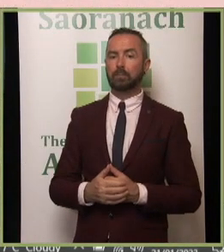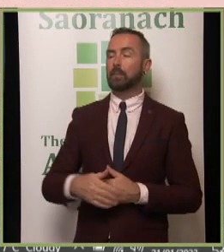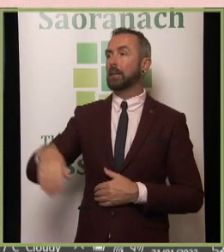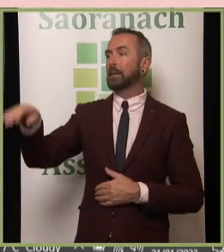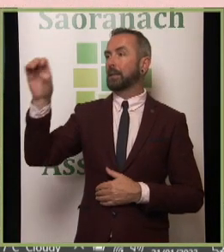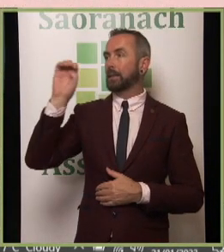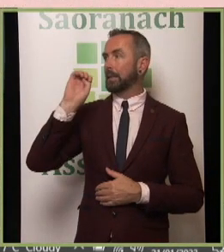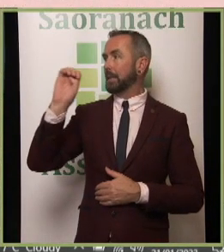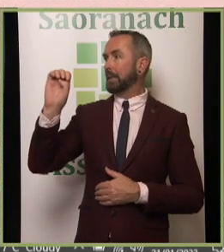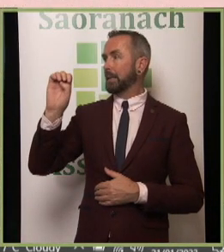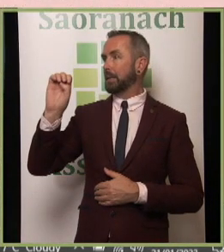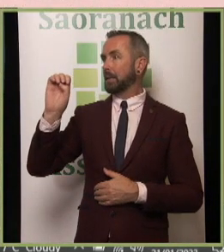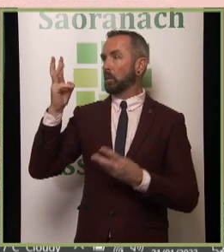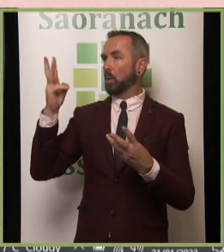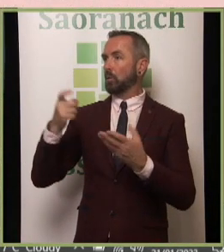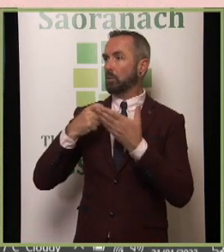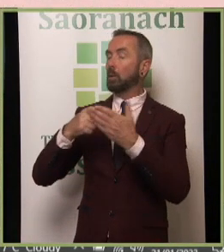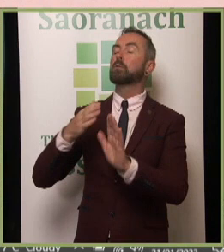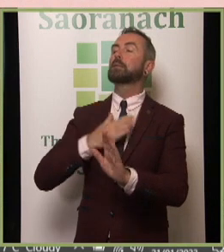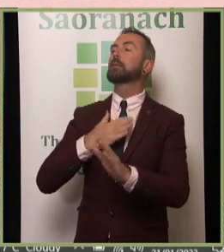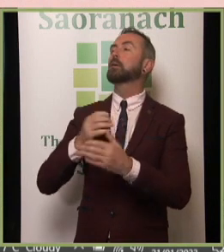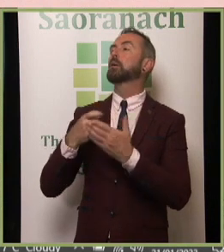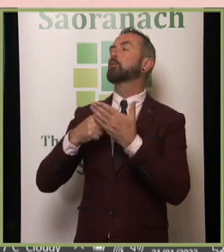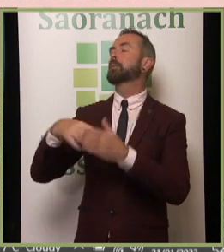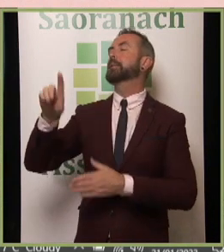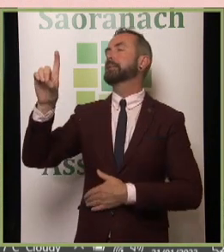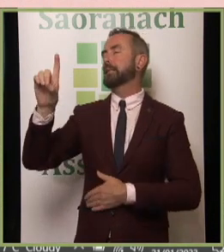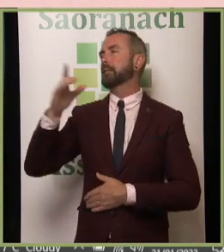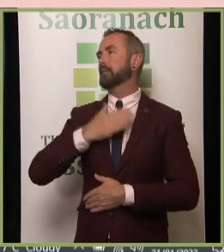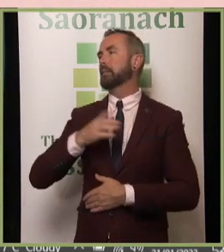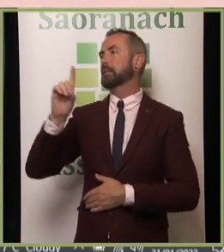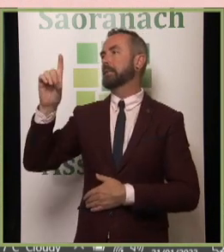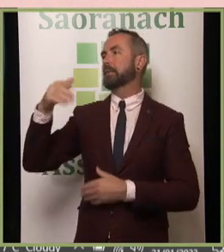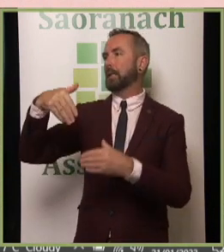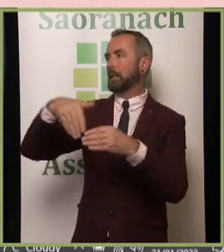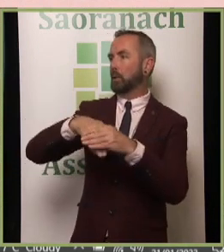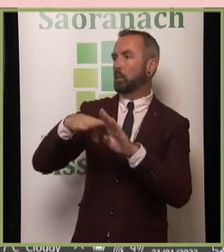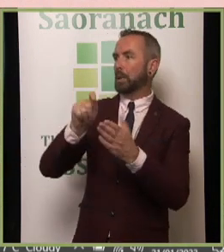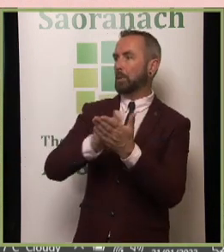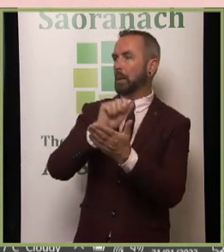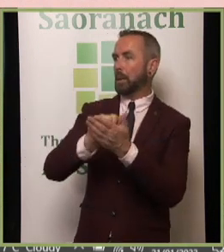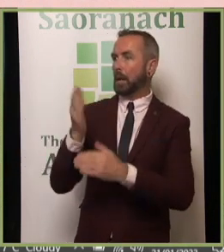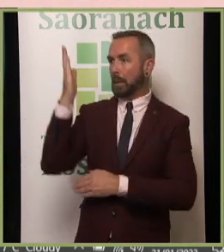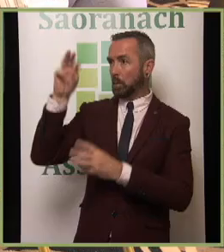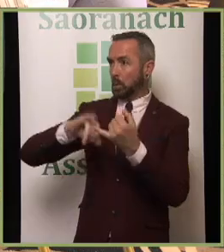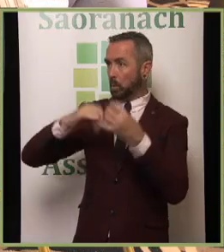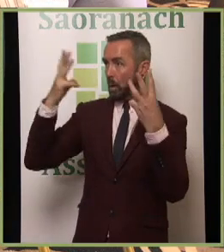in favour of recommendation D, please raise your, of including recommendation D in your ballot, please raise your